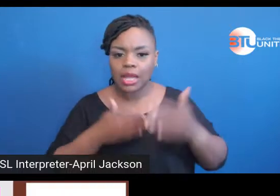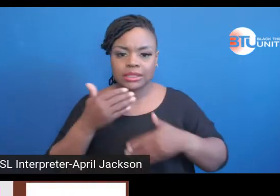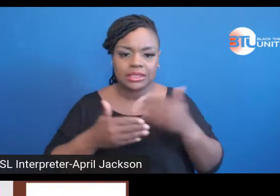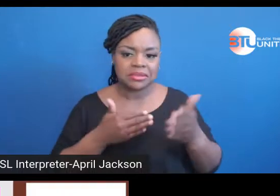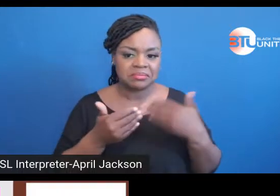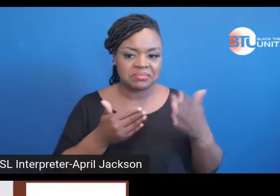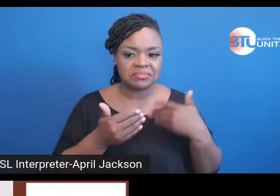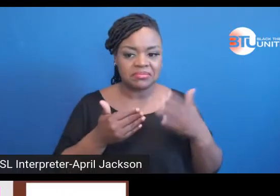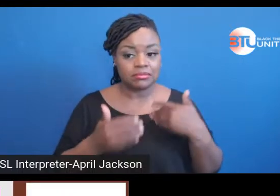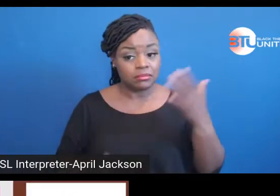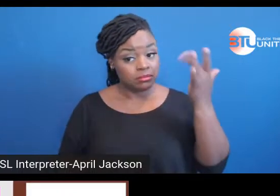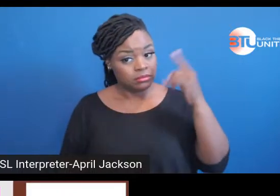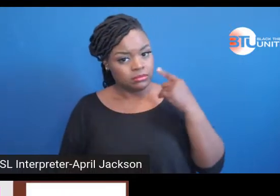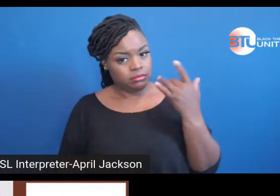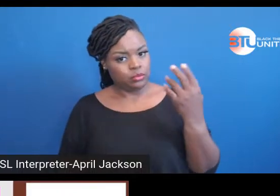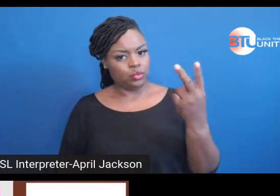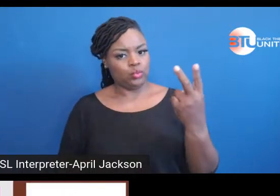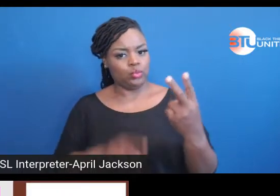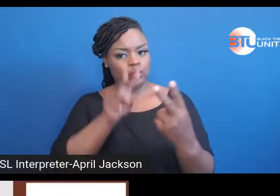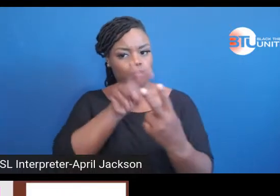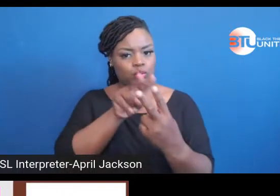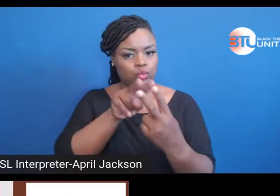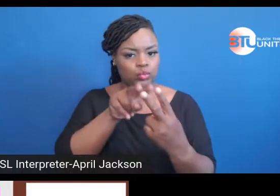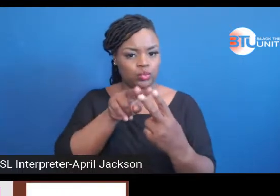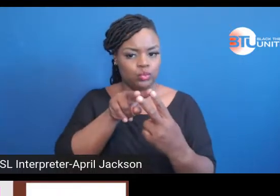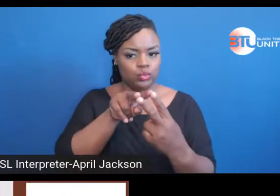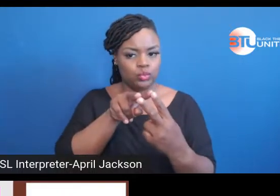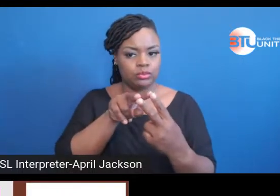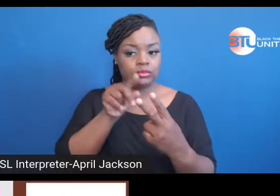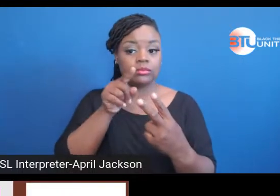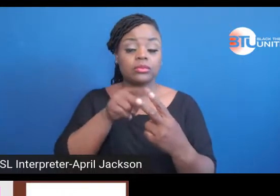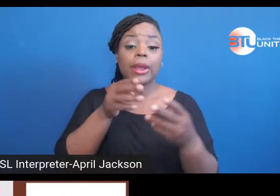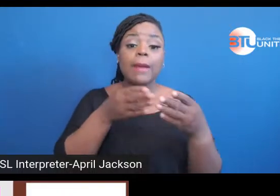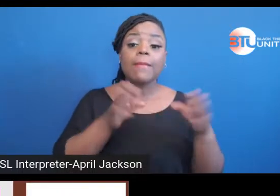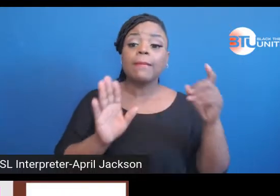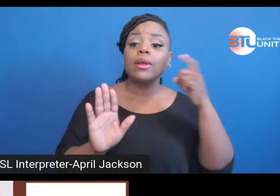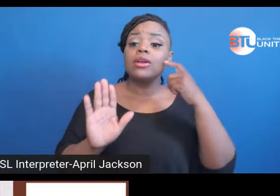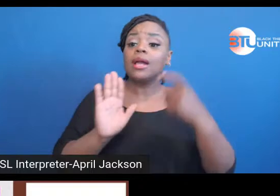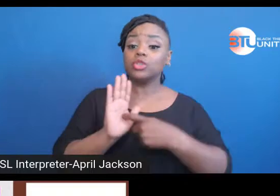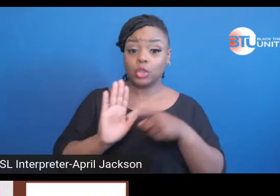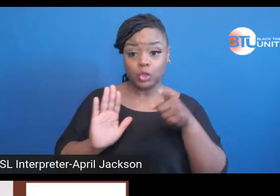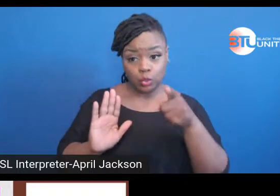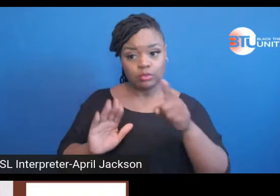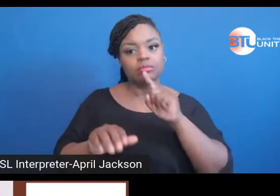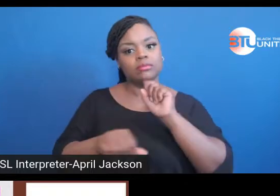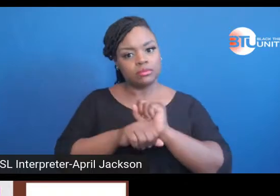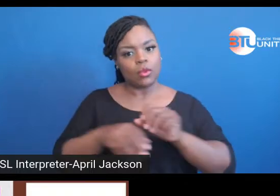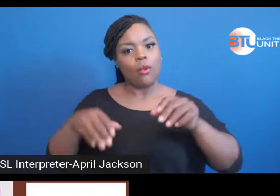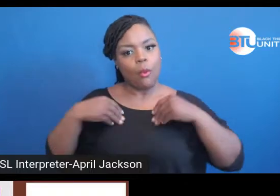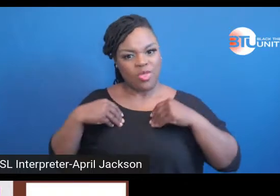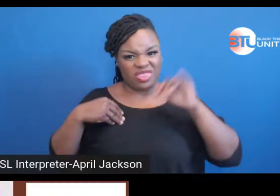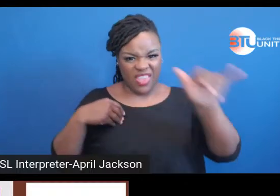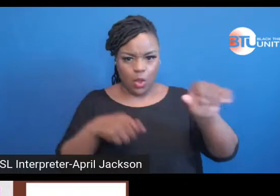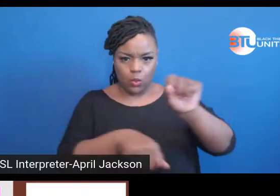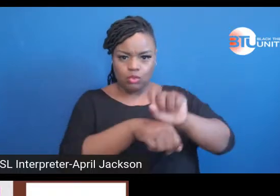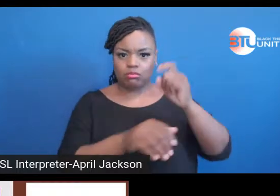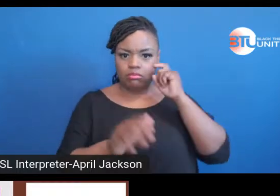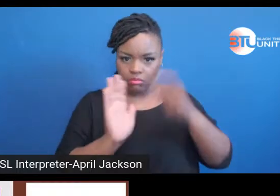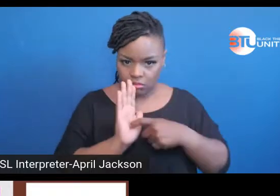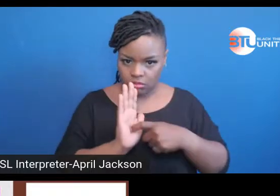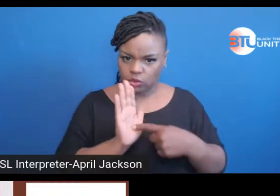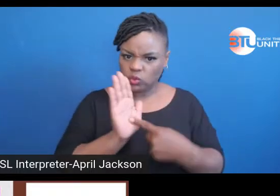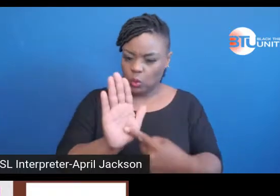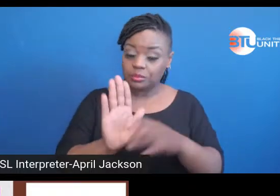twofold. One, it provides a public notice that you own this work and you own that